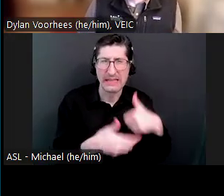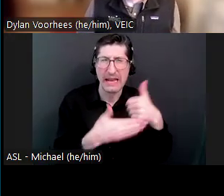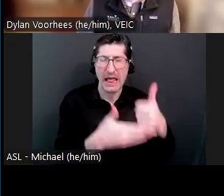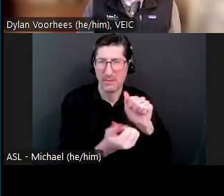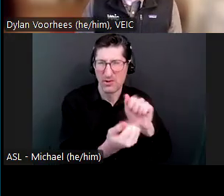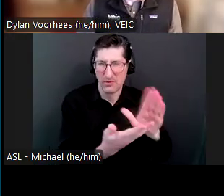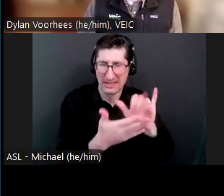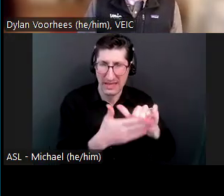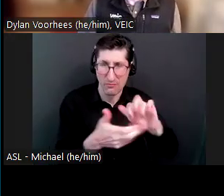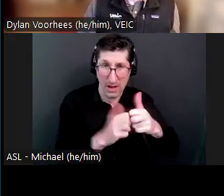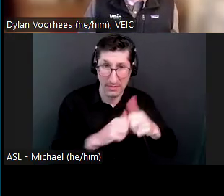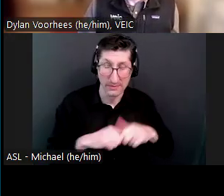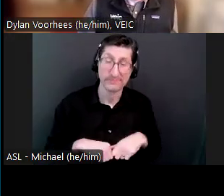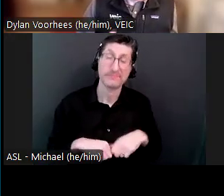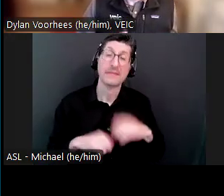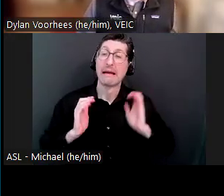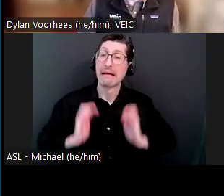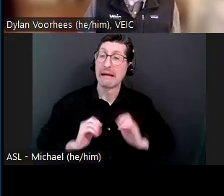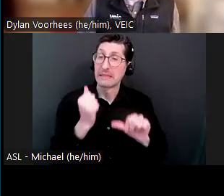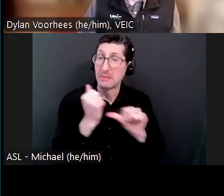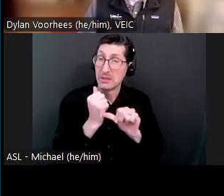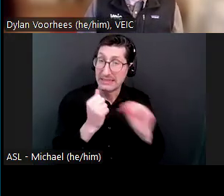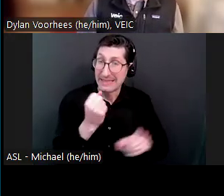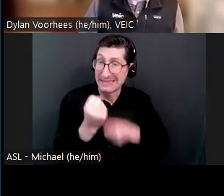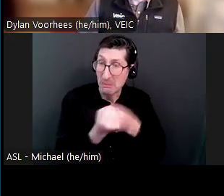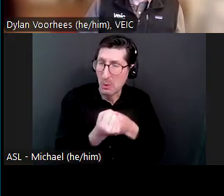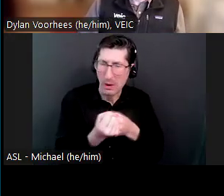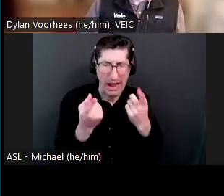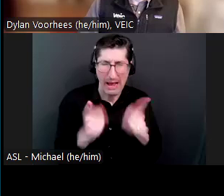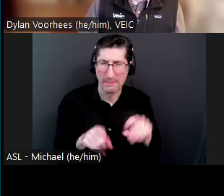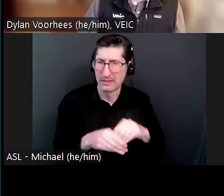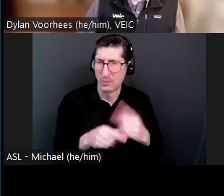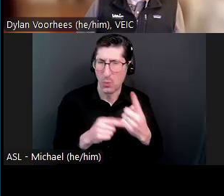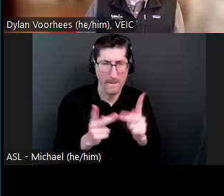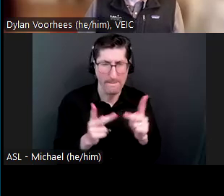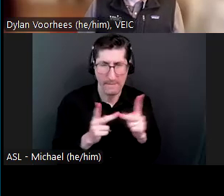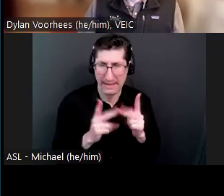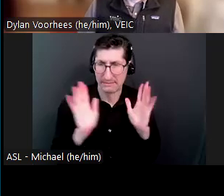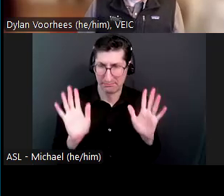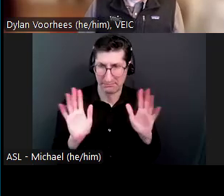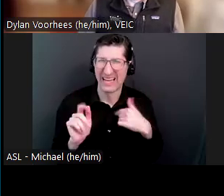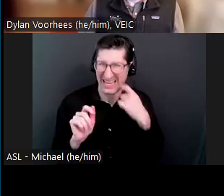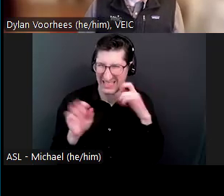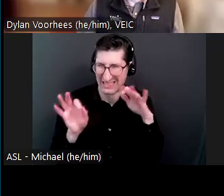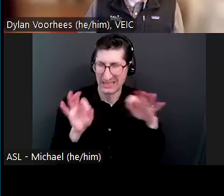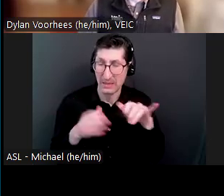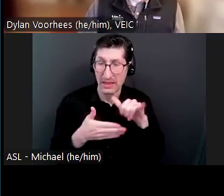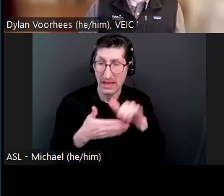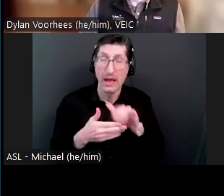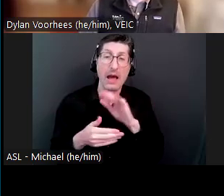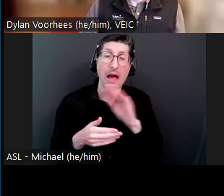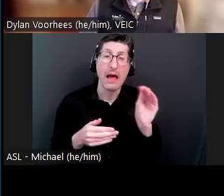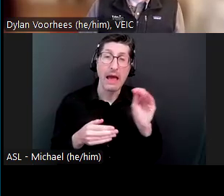is to consolidate customer assistance and support, as I just described. Another response to that would be to